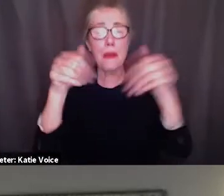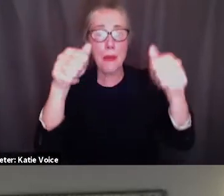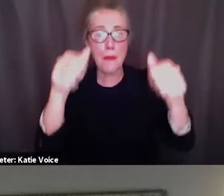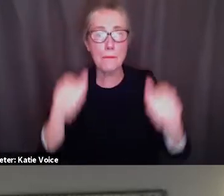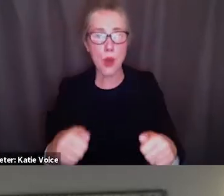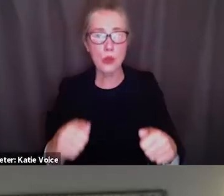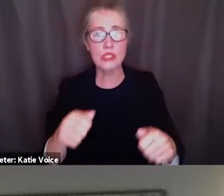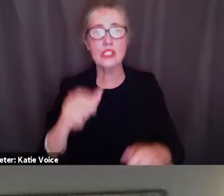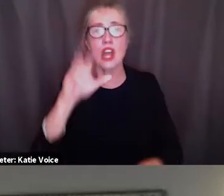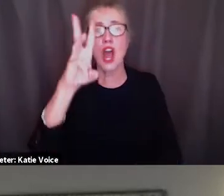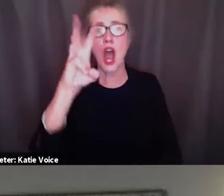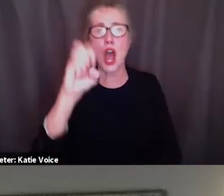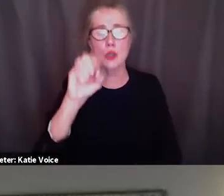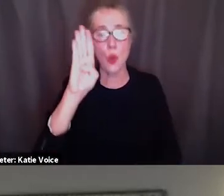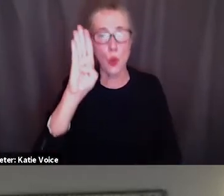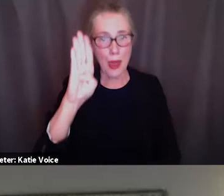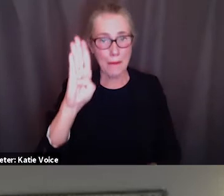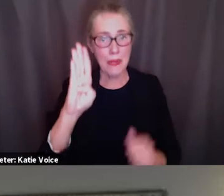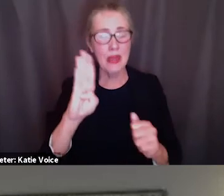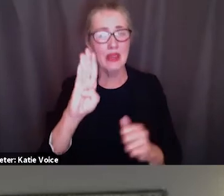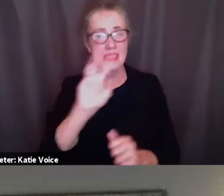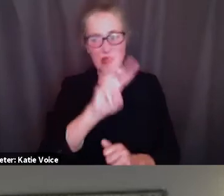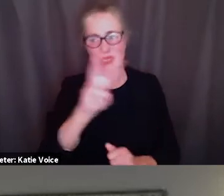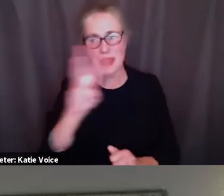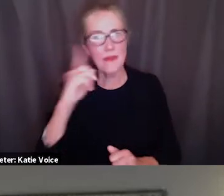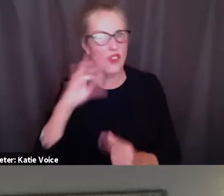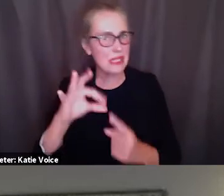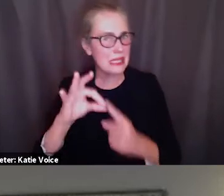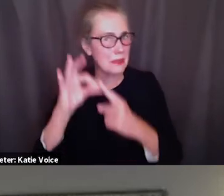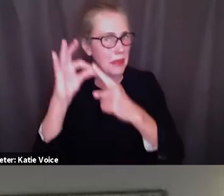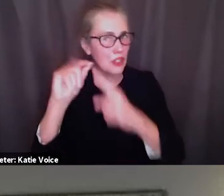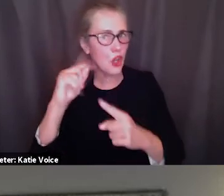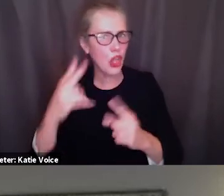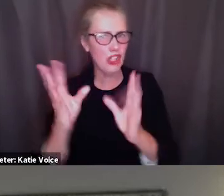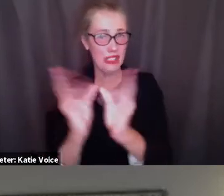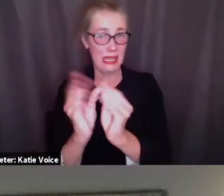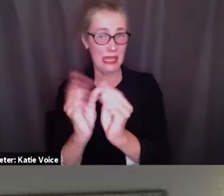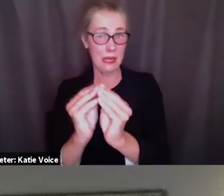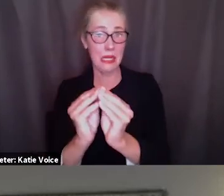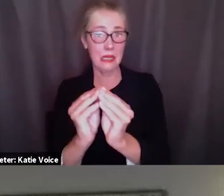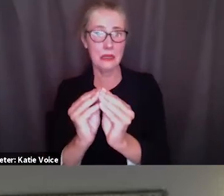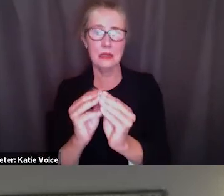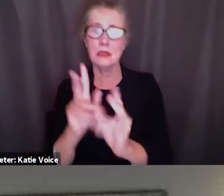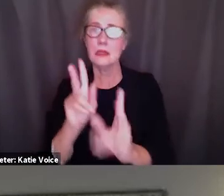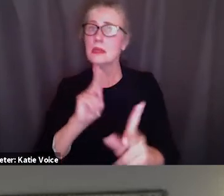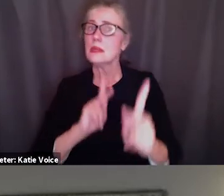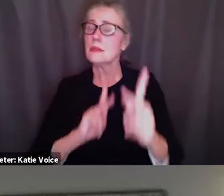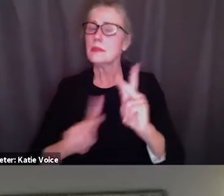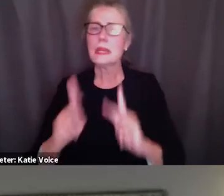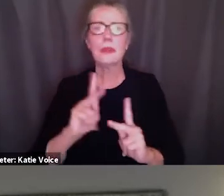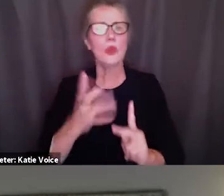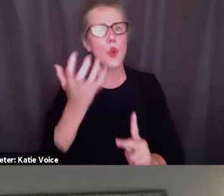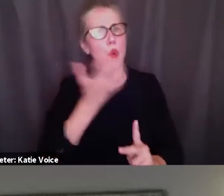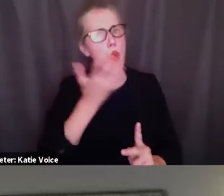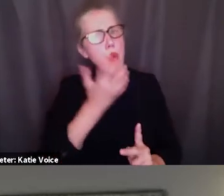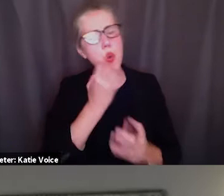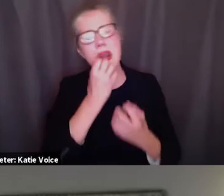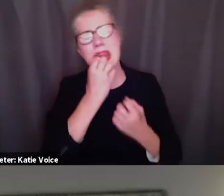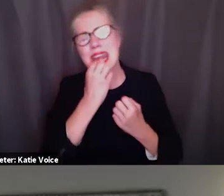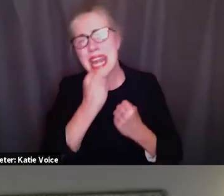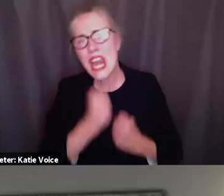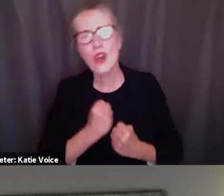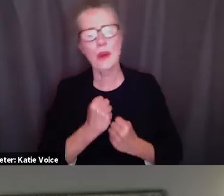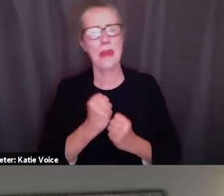for the special meeting on Thursday. This is something that people care passionately about.